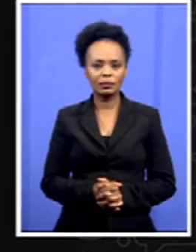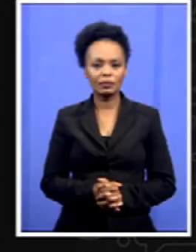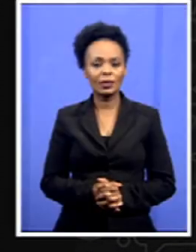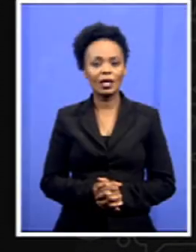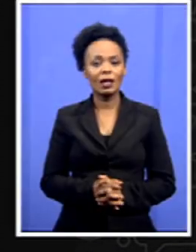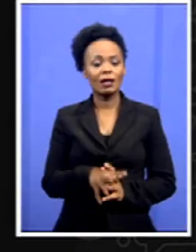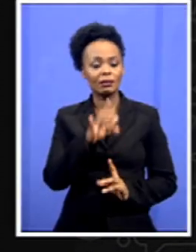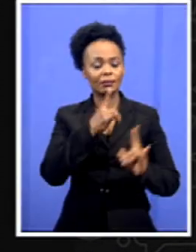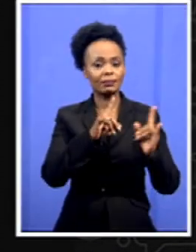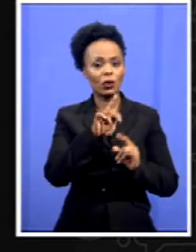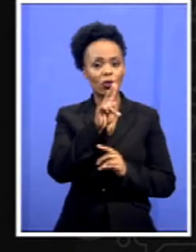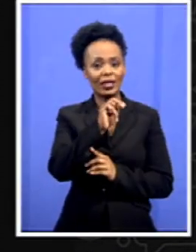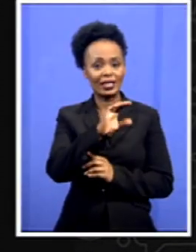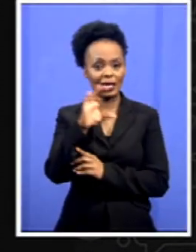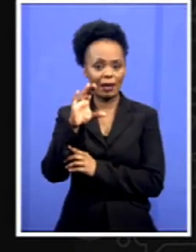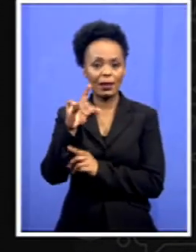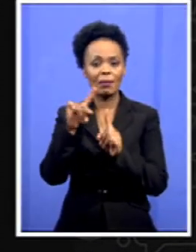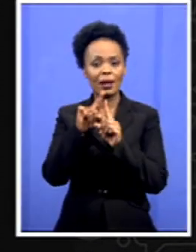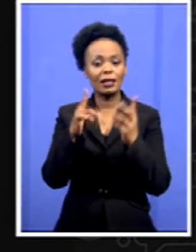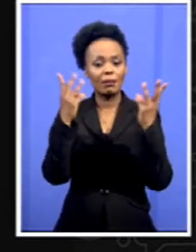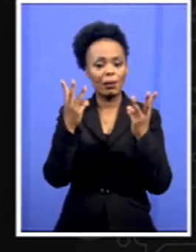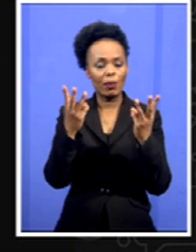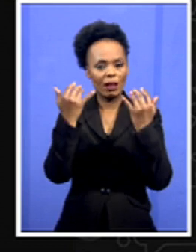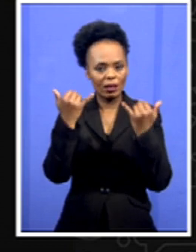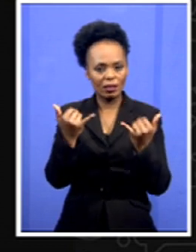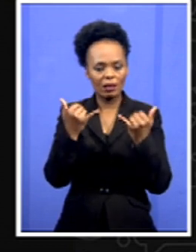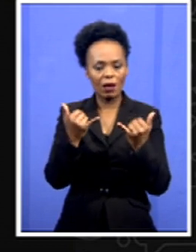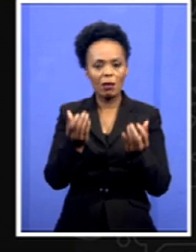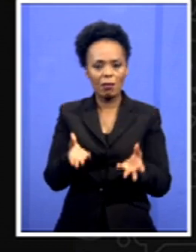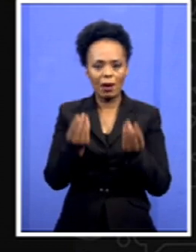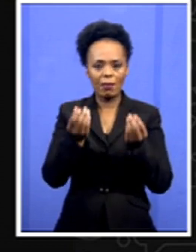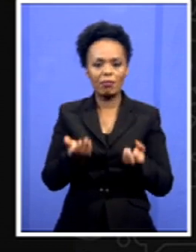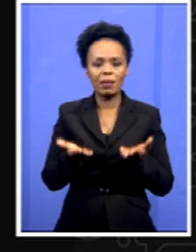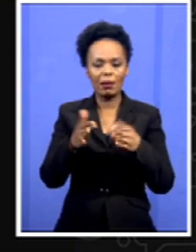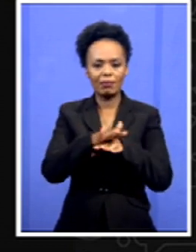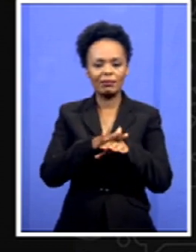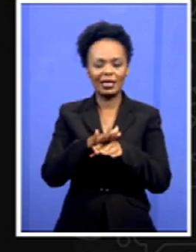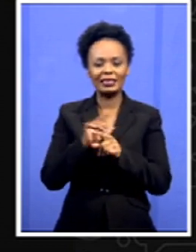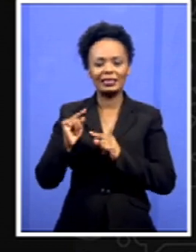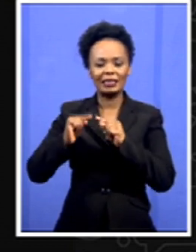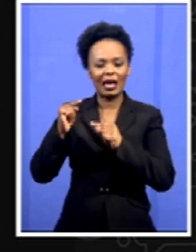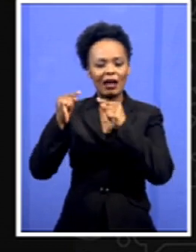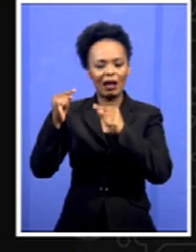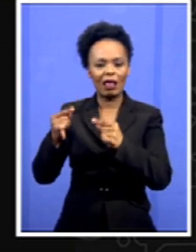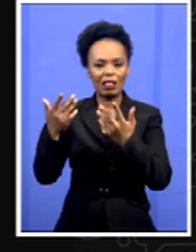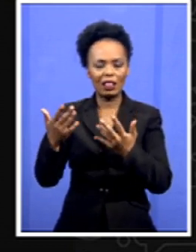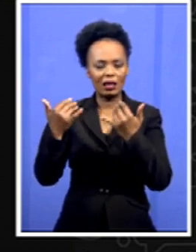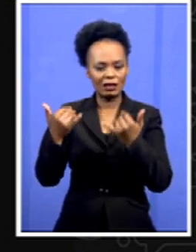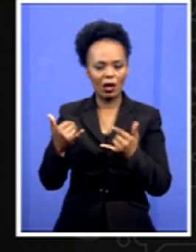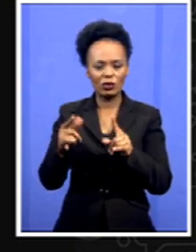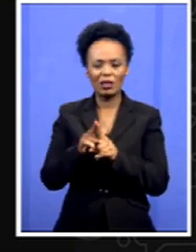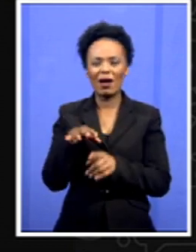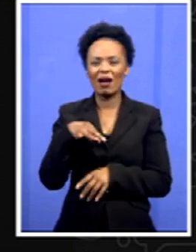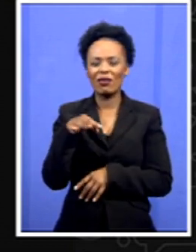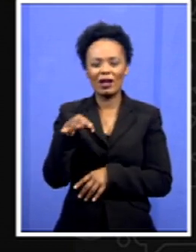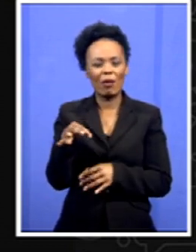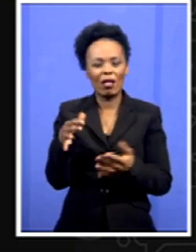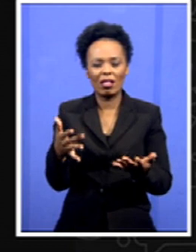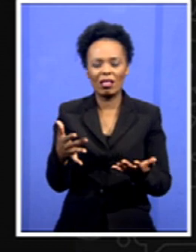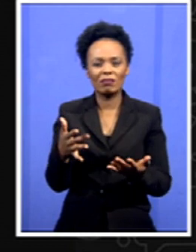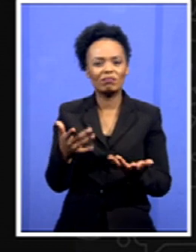Cape. But today people are struggling to get their hands on basic services. People are struggling to get their hands on affordable services. But